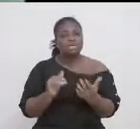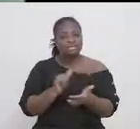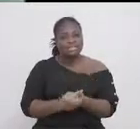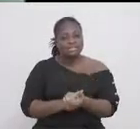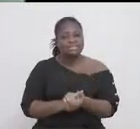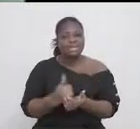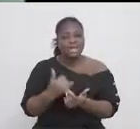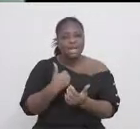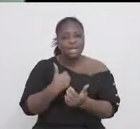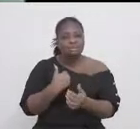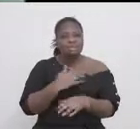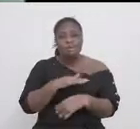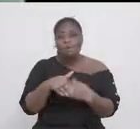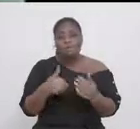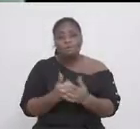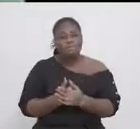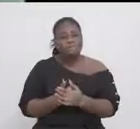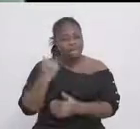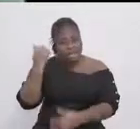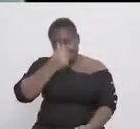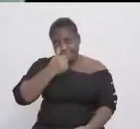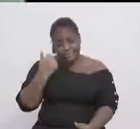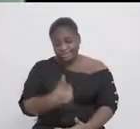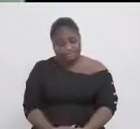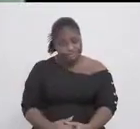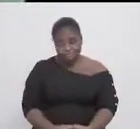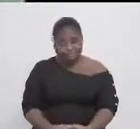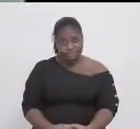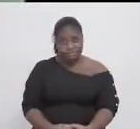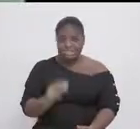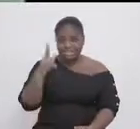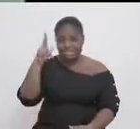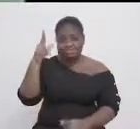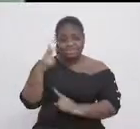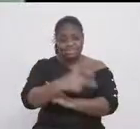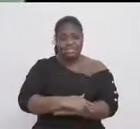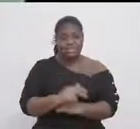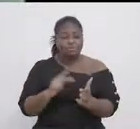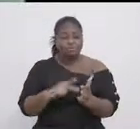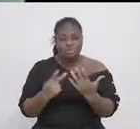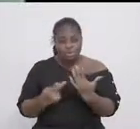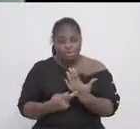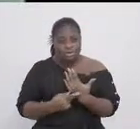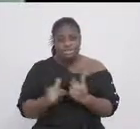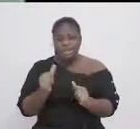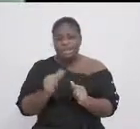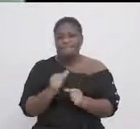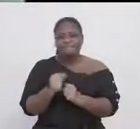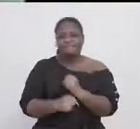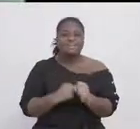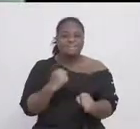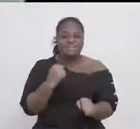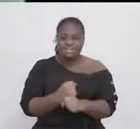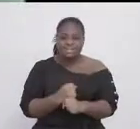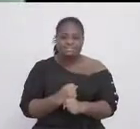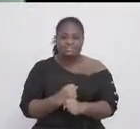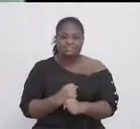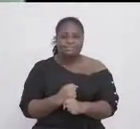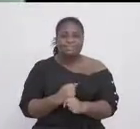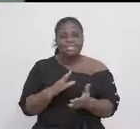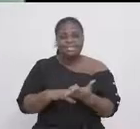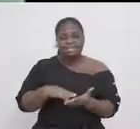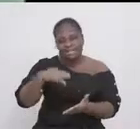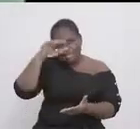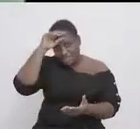run across the continent. It's a 3 days program that happens every year, and you can